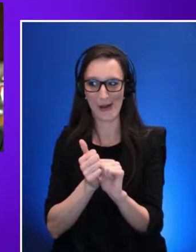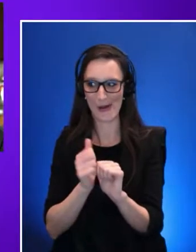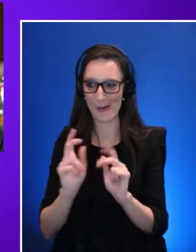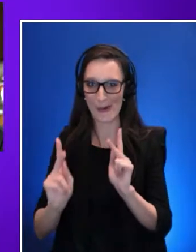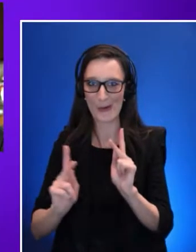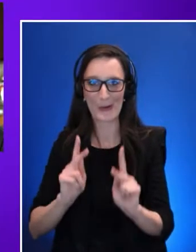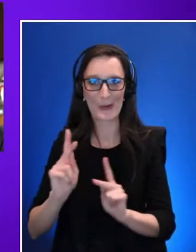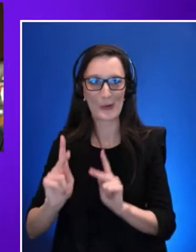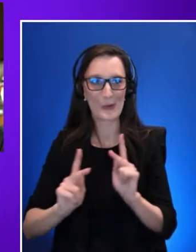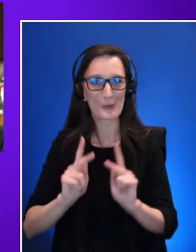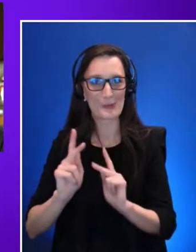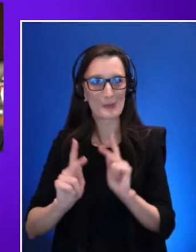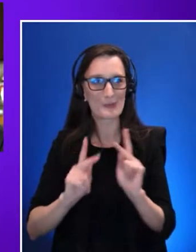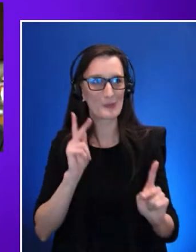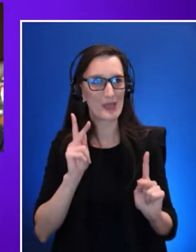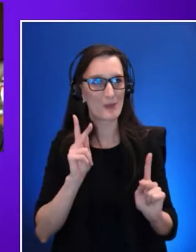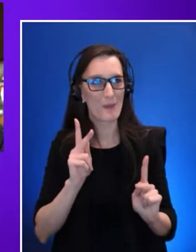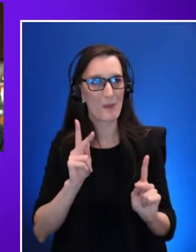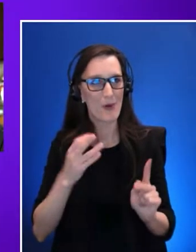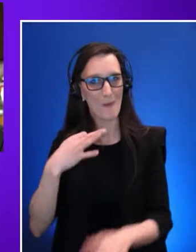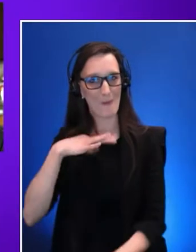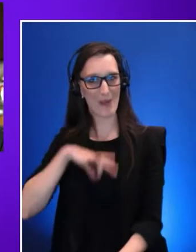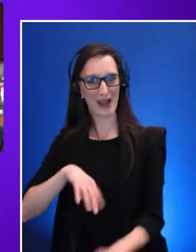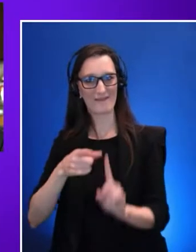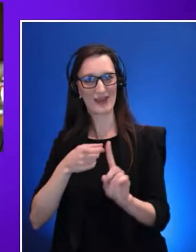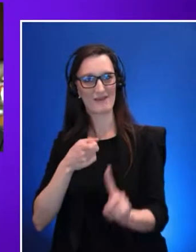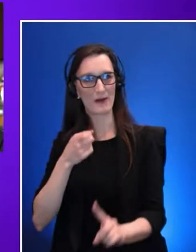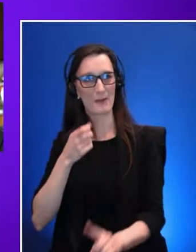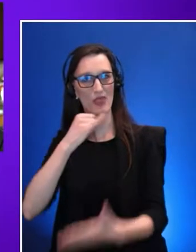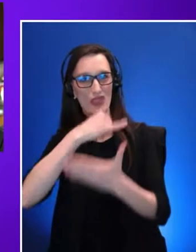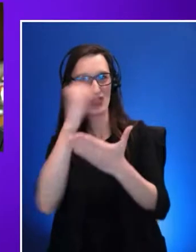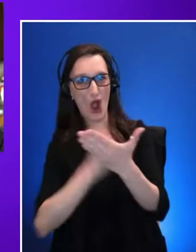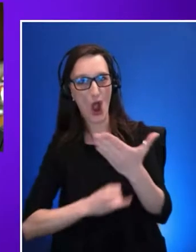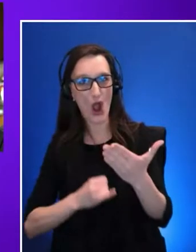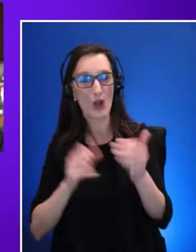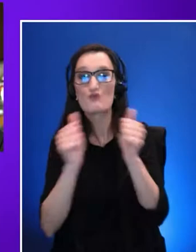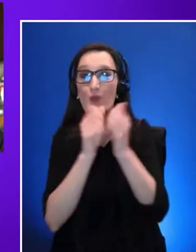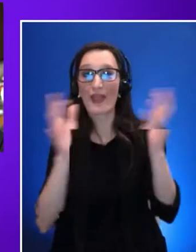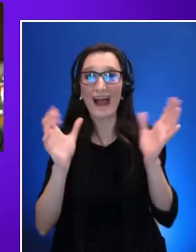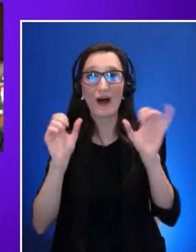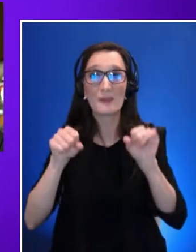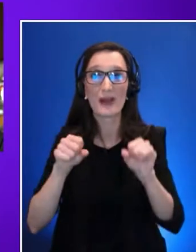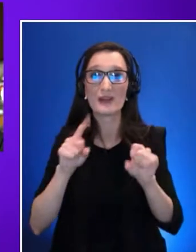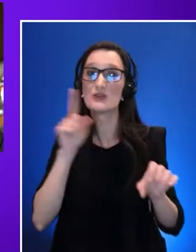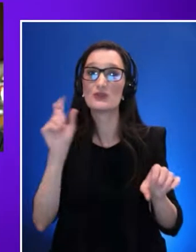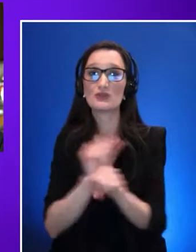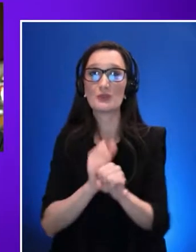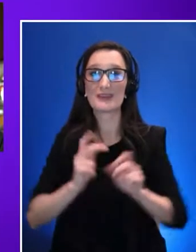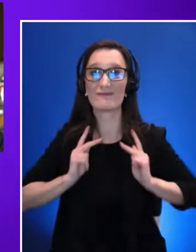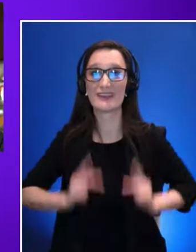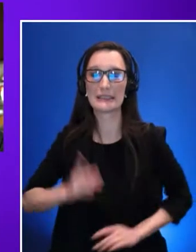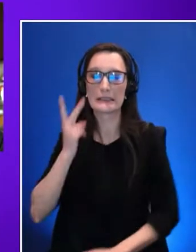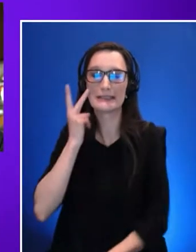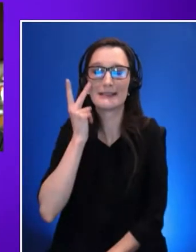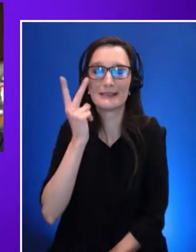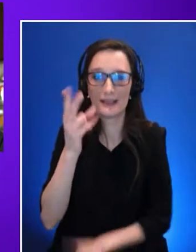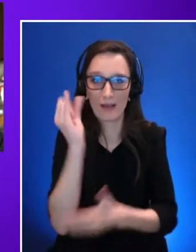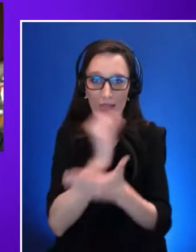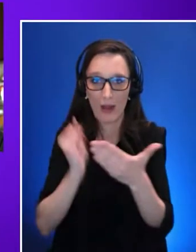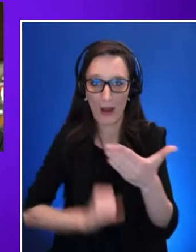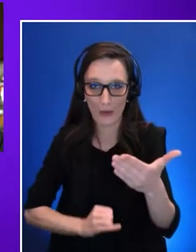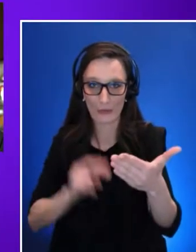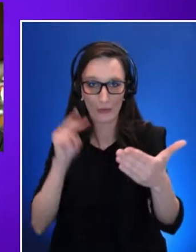without being able to physically see it. I mean, especially some of the more interactive types of projects. It was fantastic.